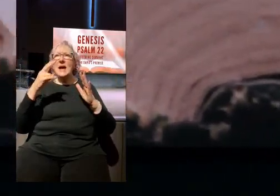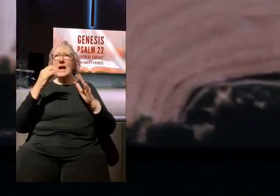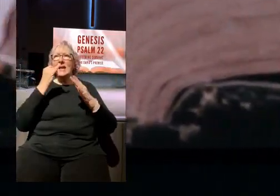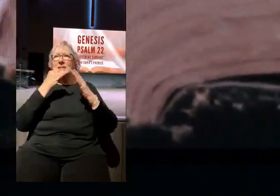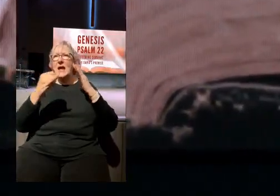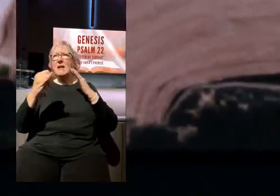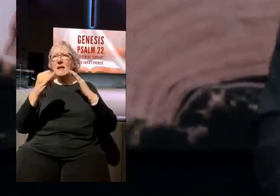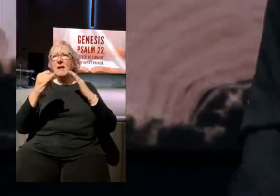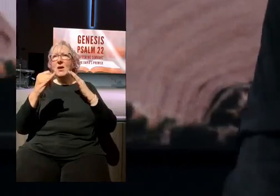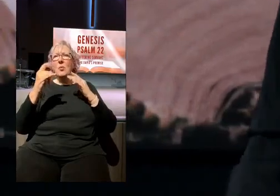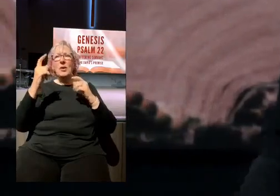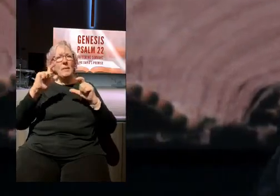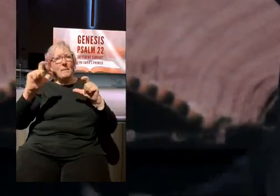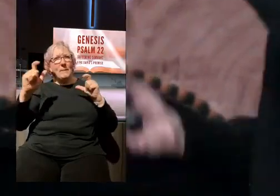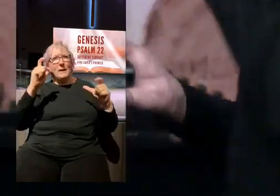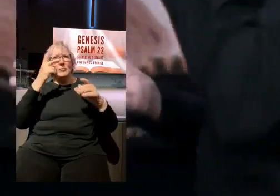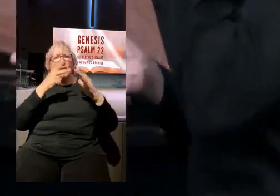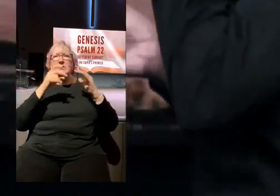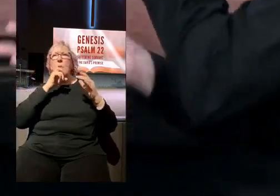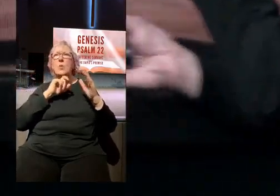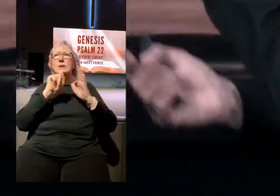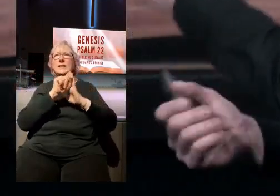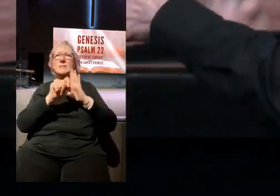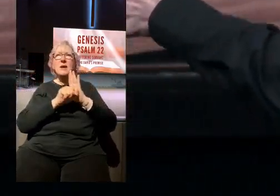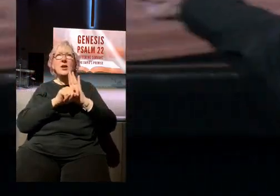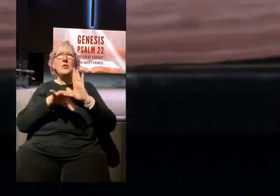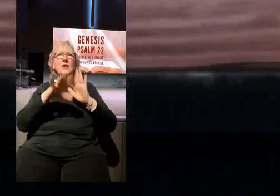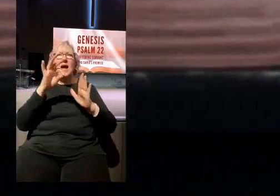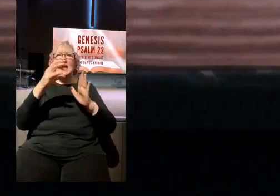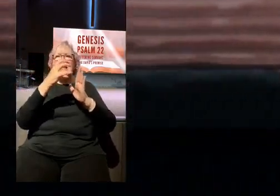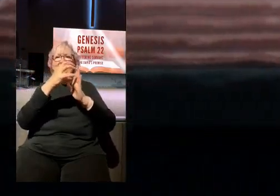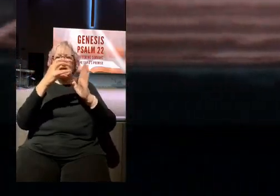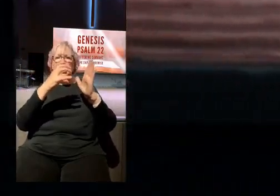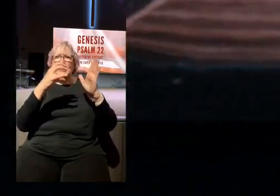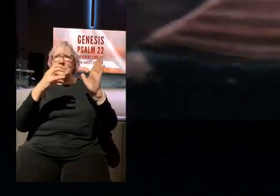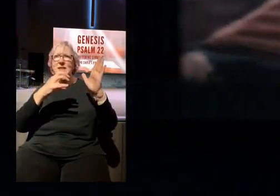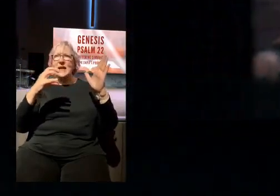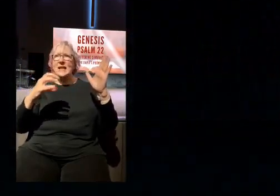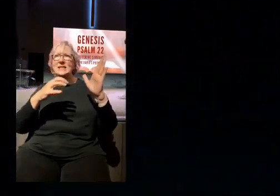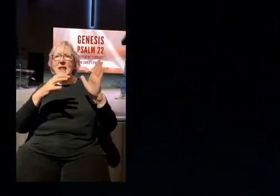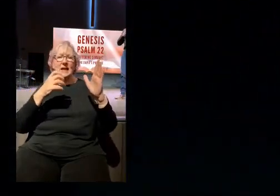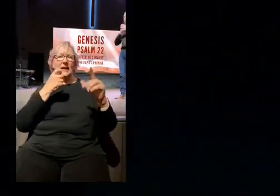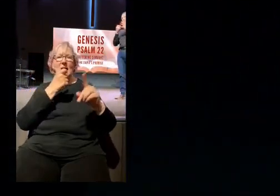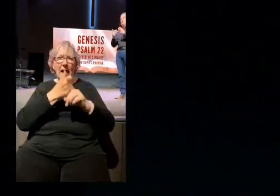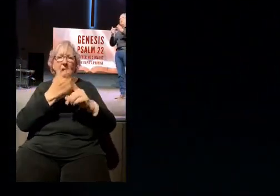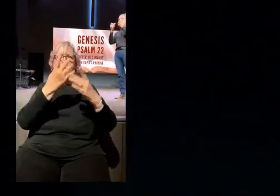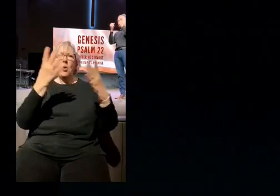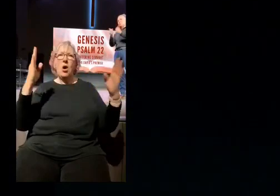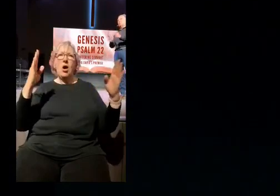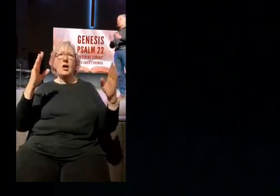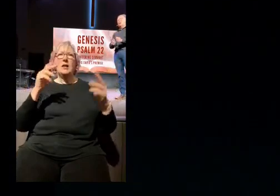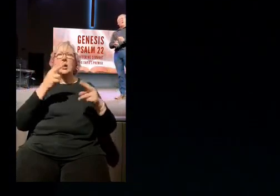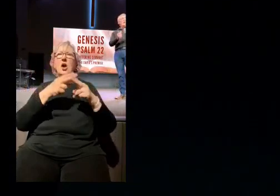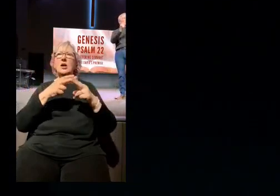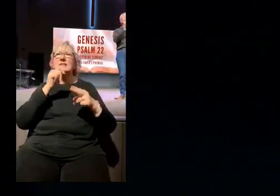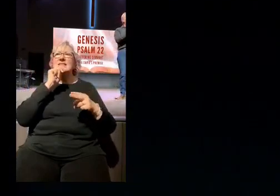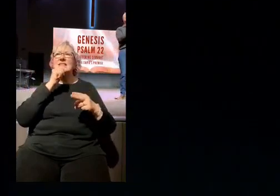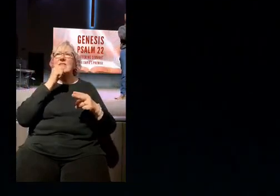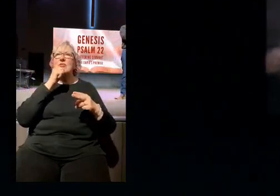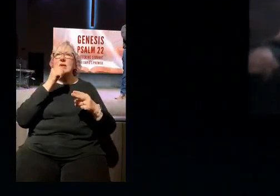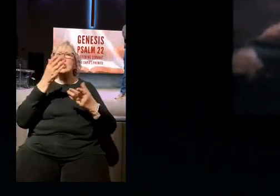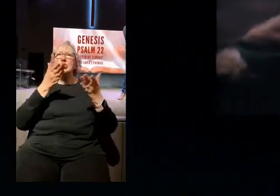the bigger prophets in the Old Testament, you run into these sections. It's like hitting a wall, and they're called the suffering servant. And as you read